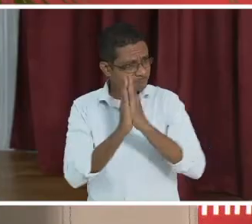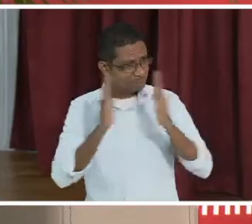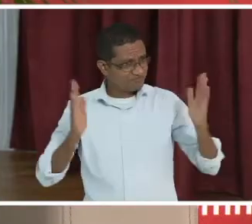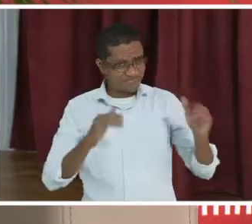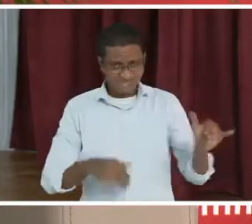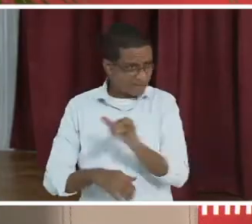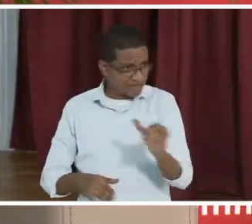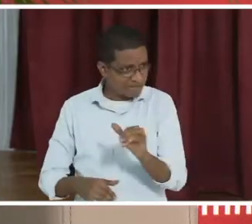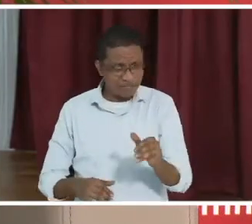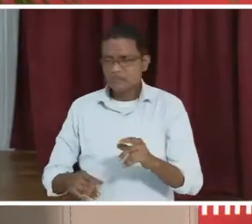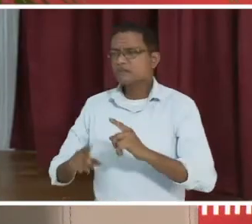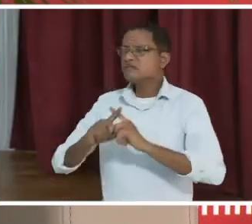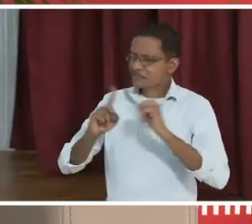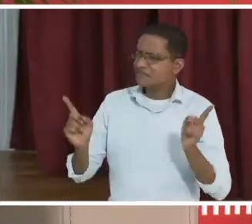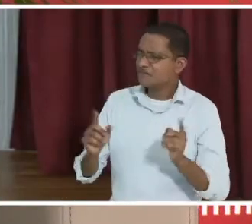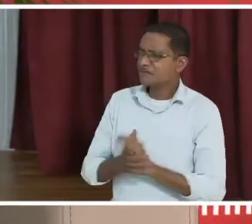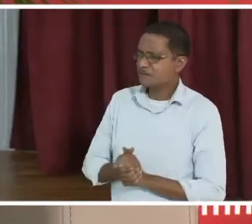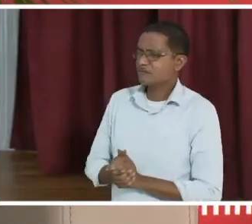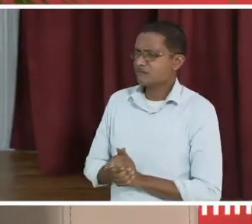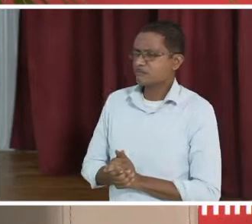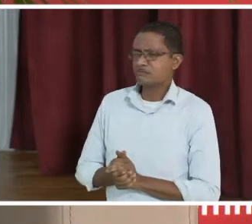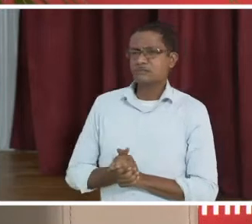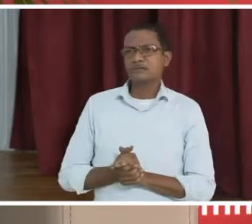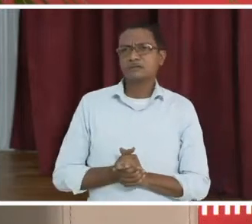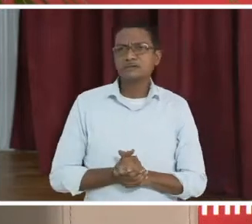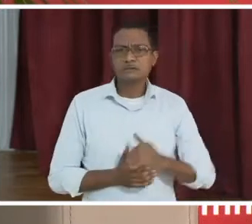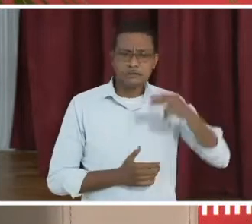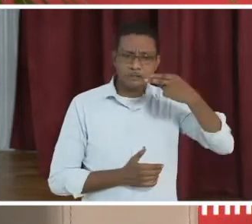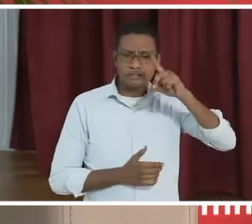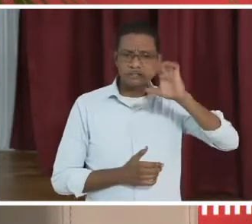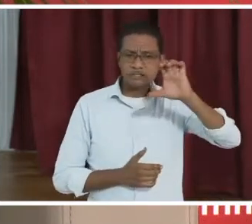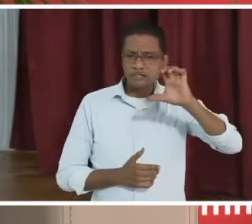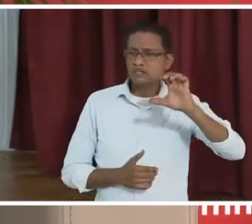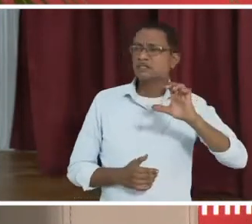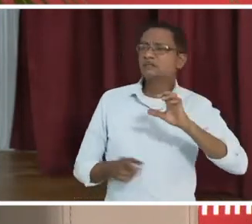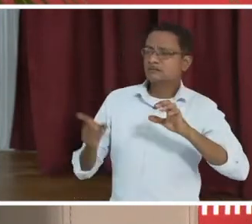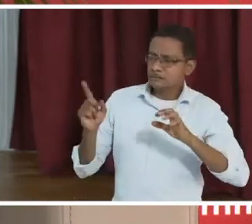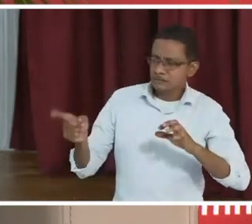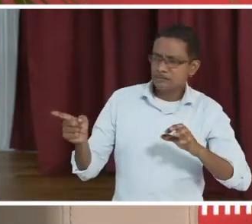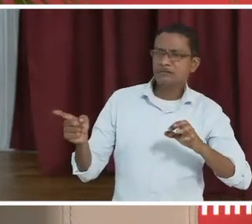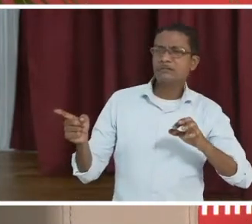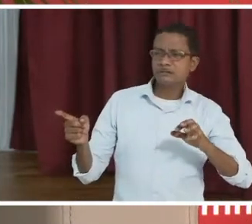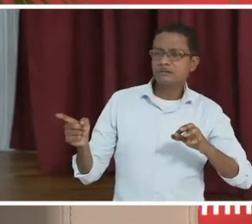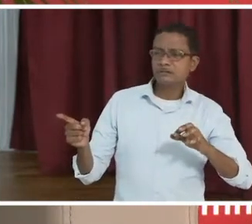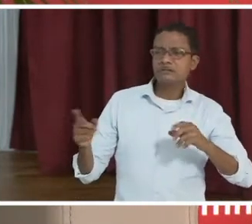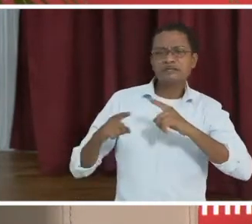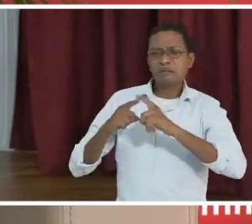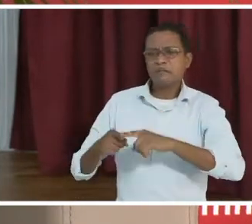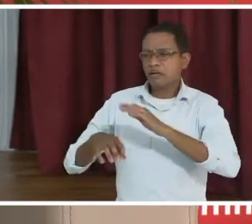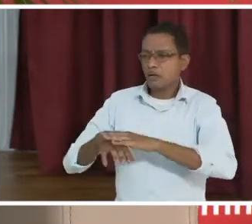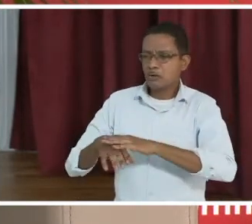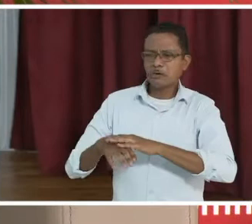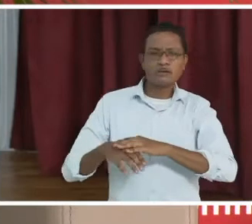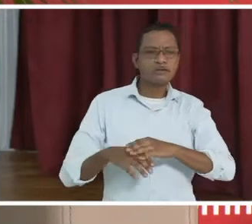different in terms of timeline. With regards to HEC transactions, it's usually also based on the